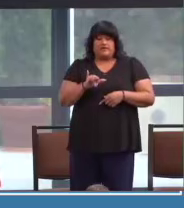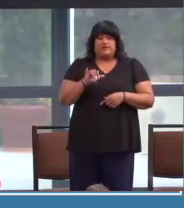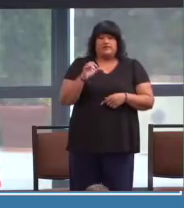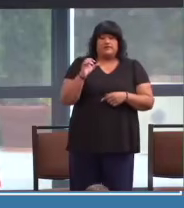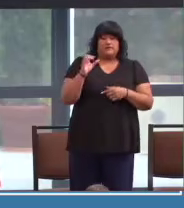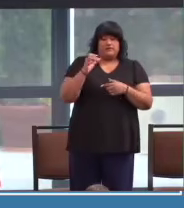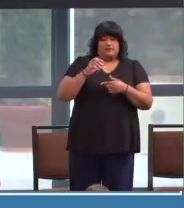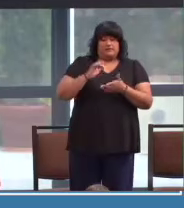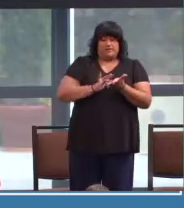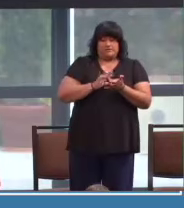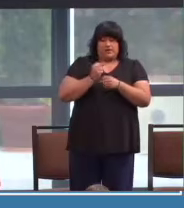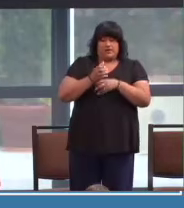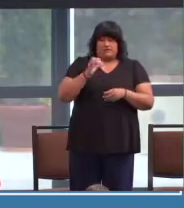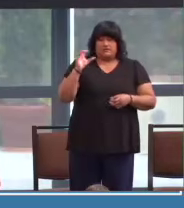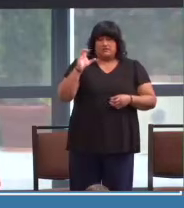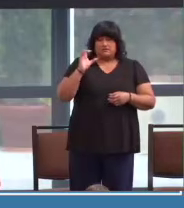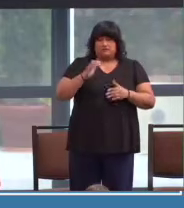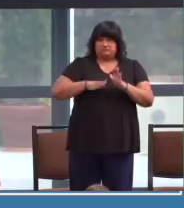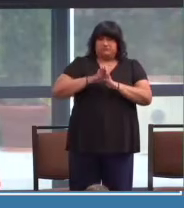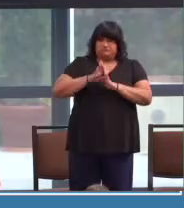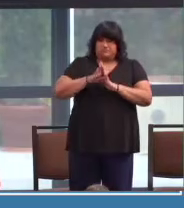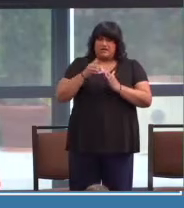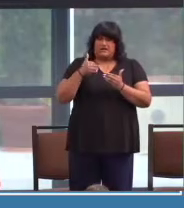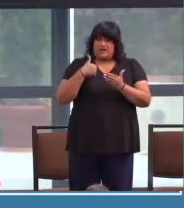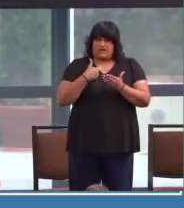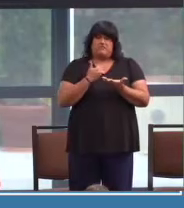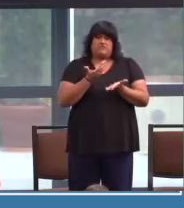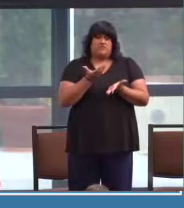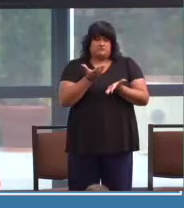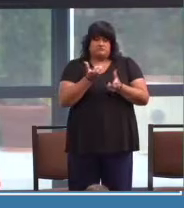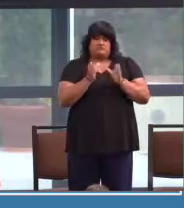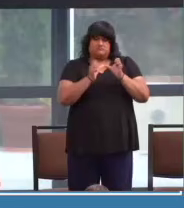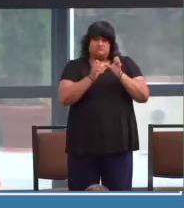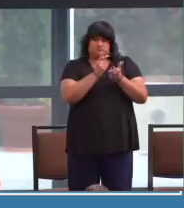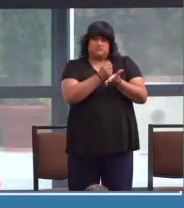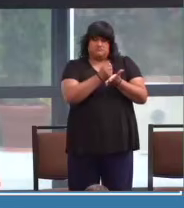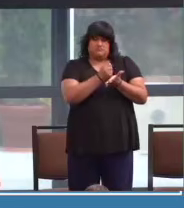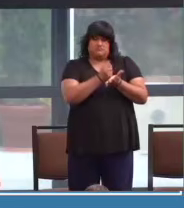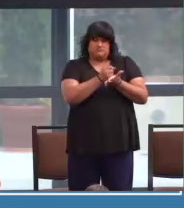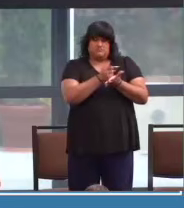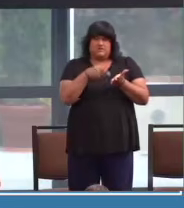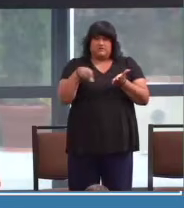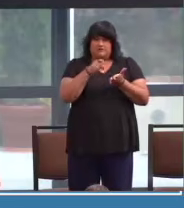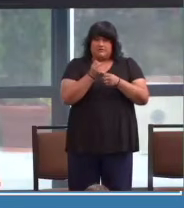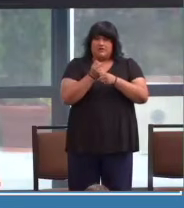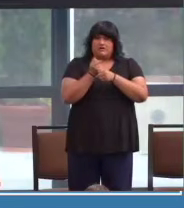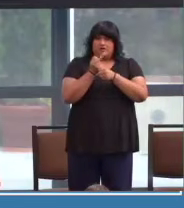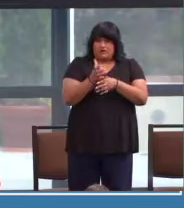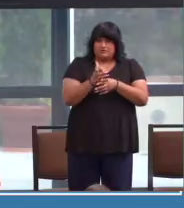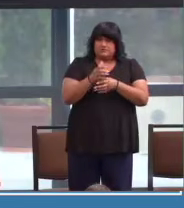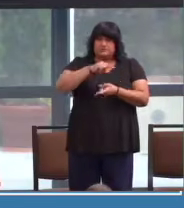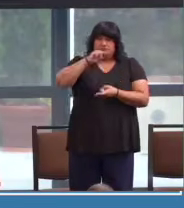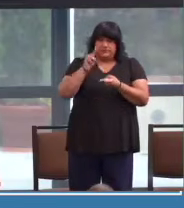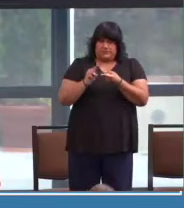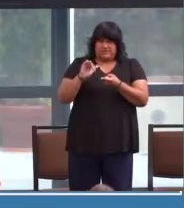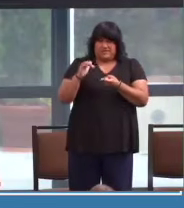medicines, they're chronic therapies and they're used to reduce the long-term burden we're learning now about